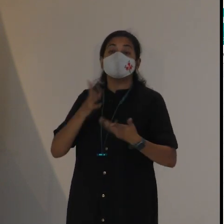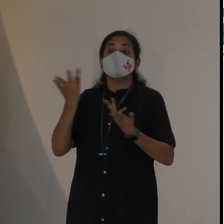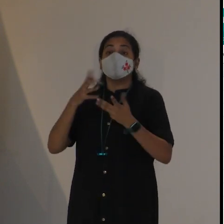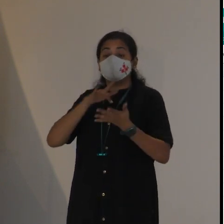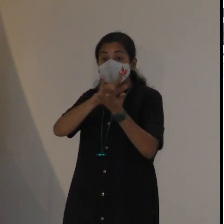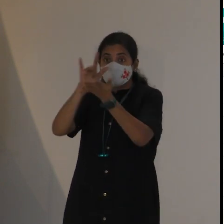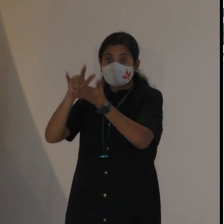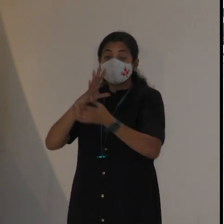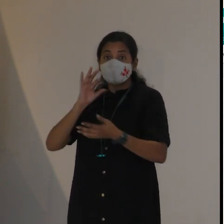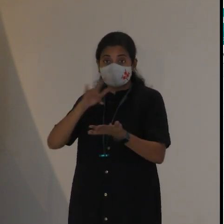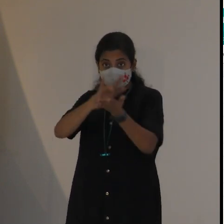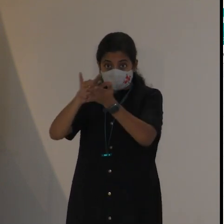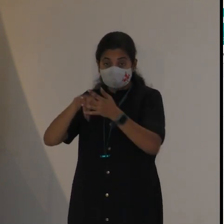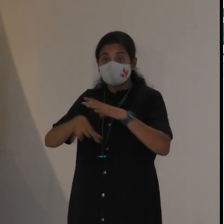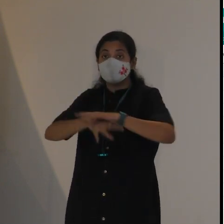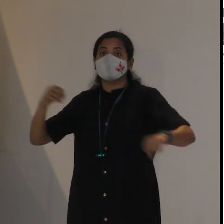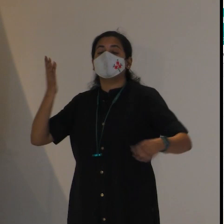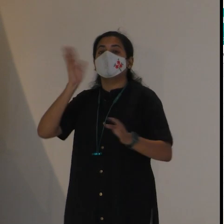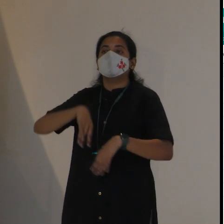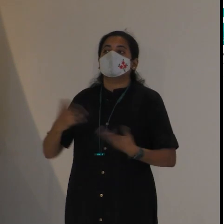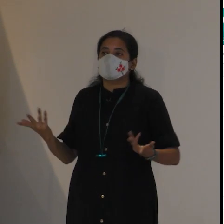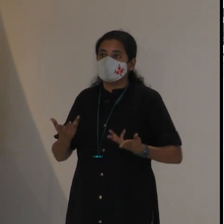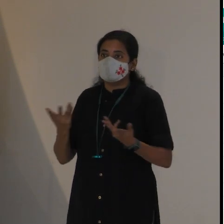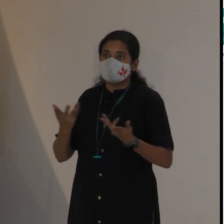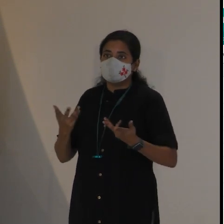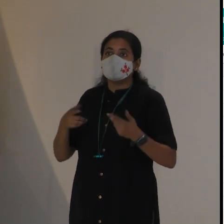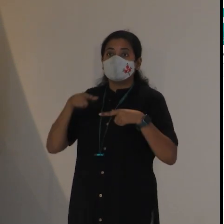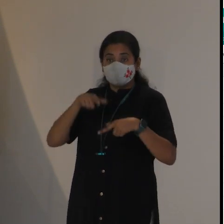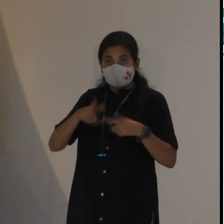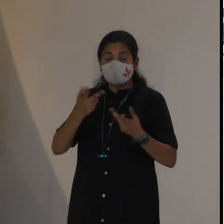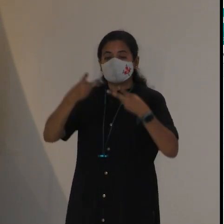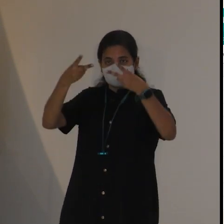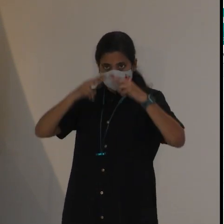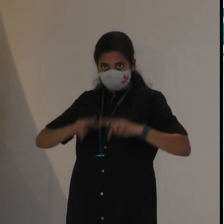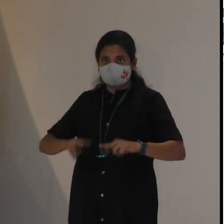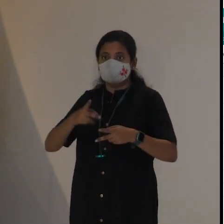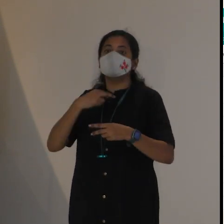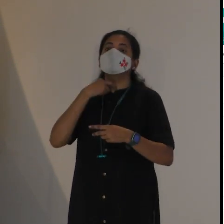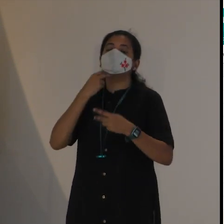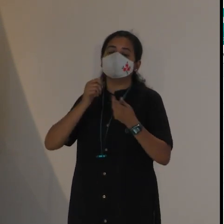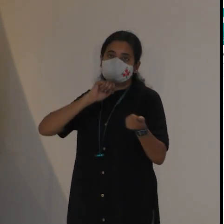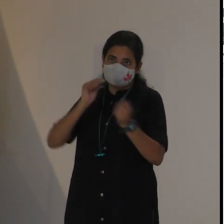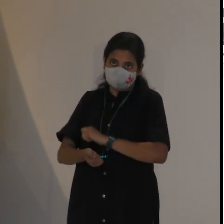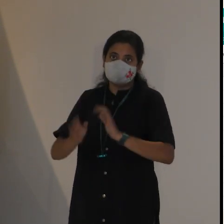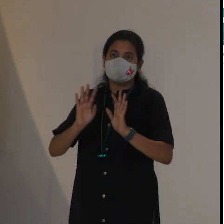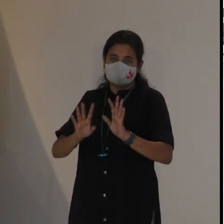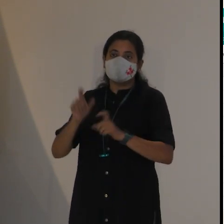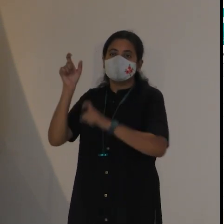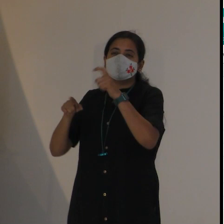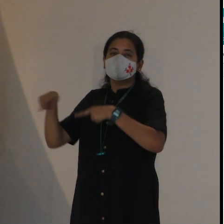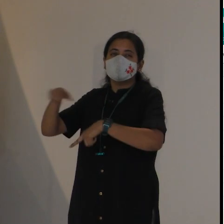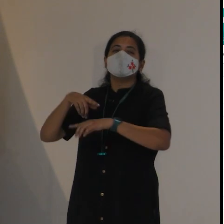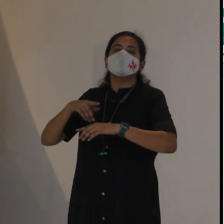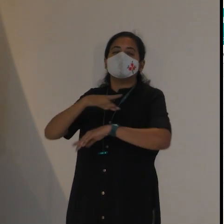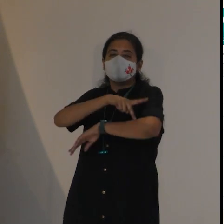country of origin. How did that action actually take place? And it is narrated with the voice of historians and activists from the countries